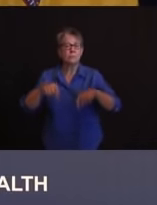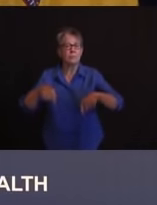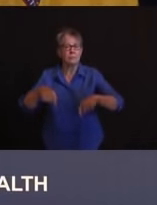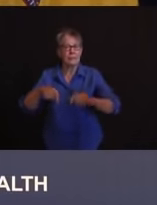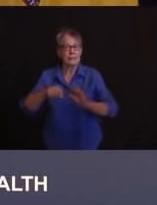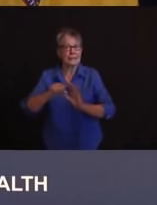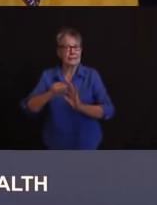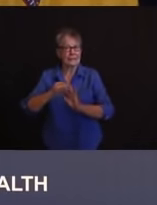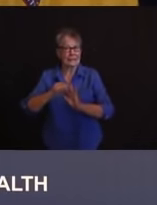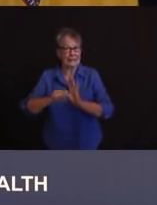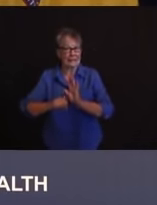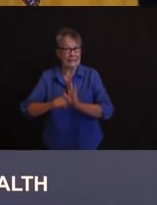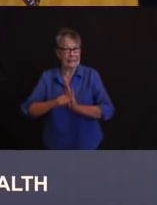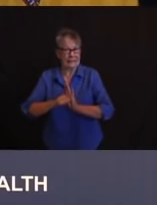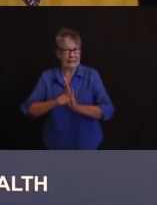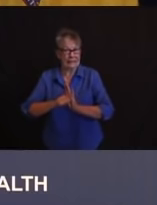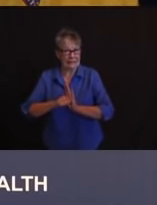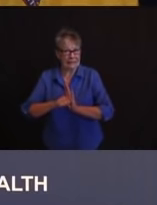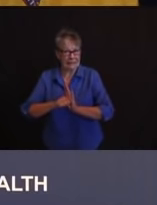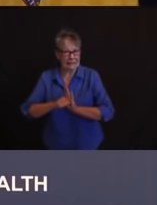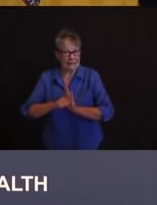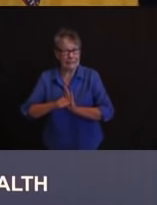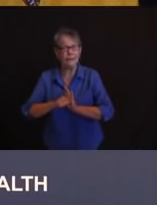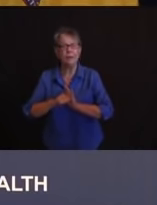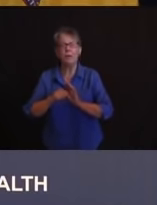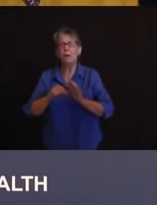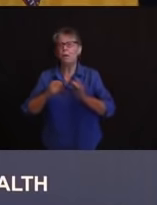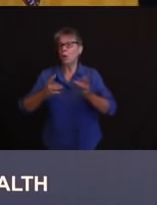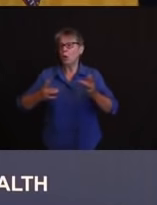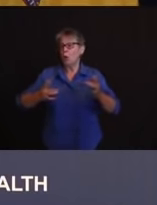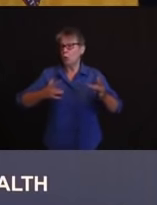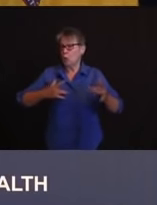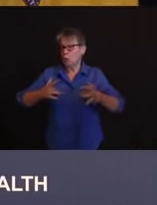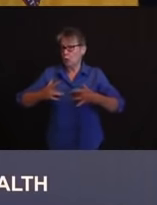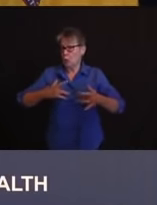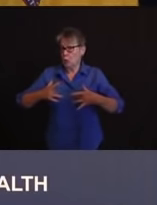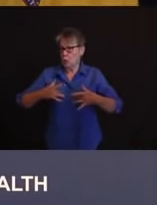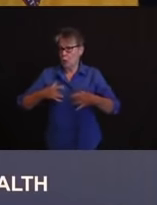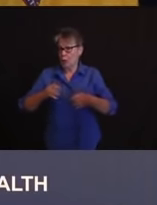neighborhood. So we had some of that in the shore communities in Delaware.